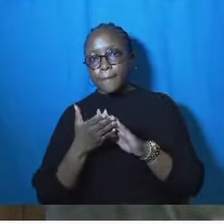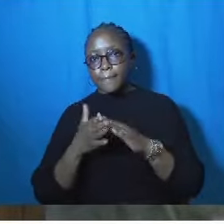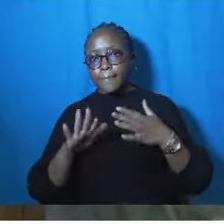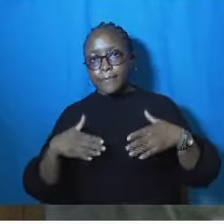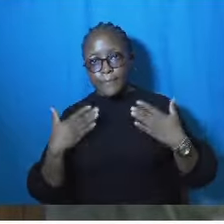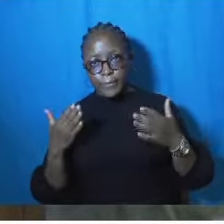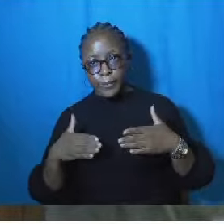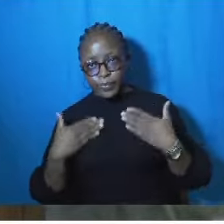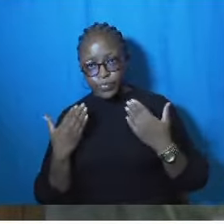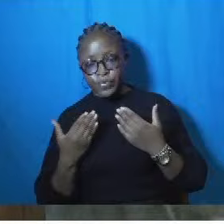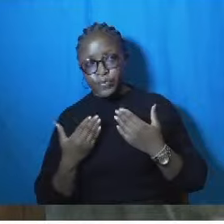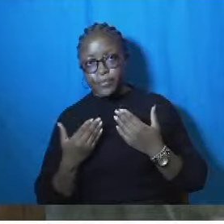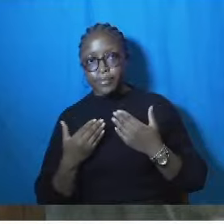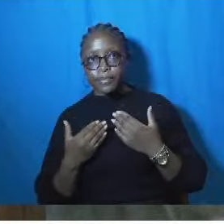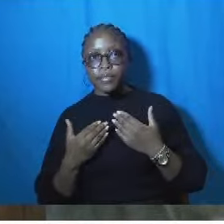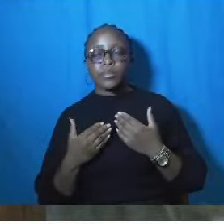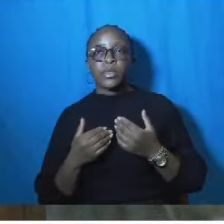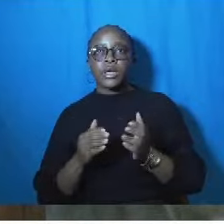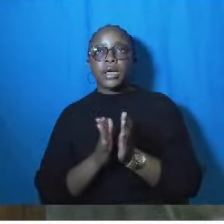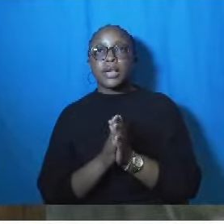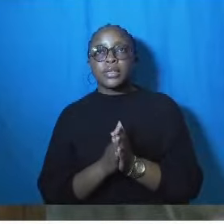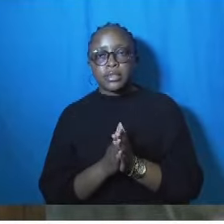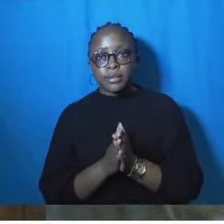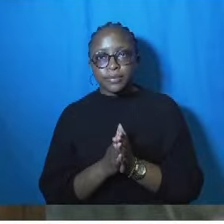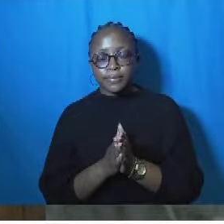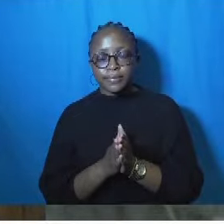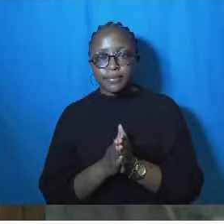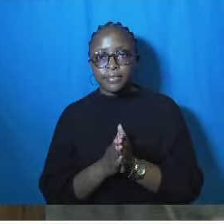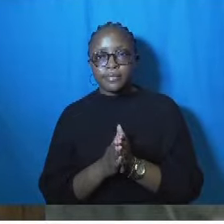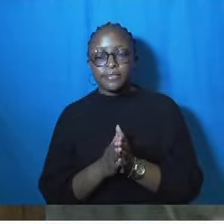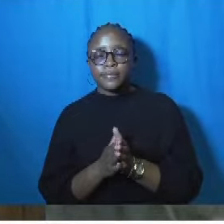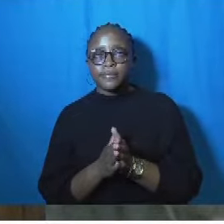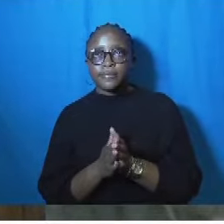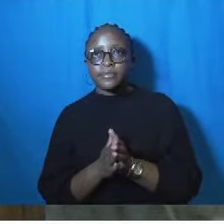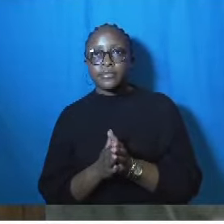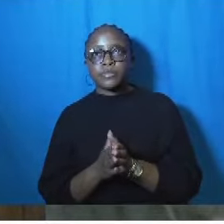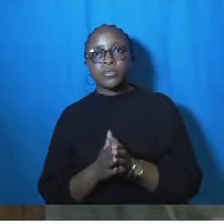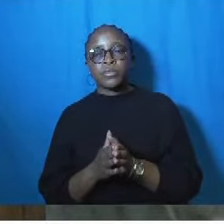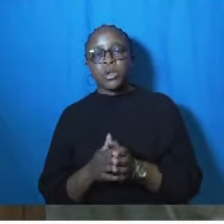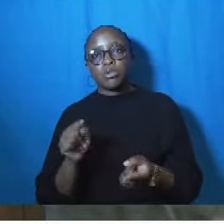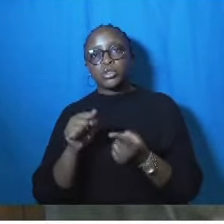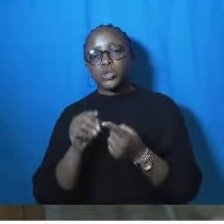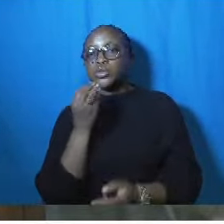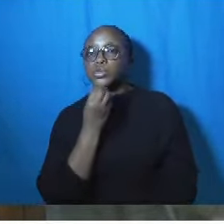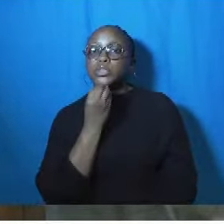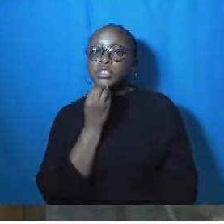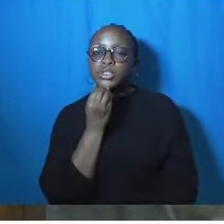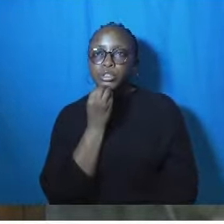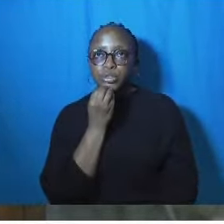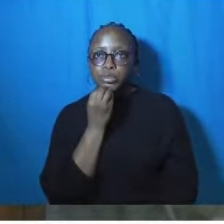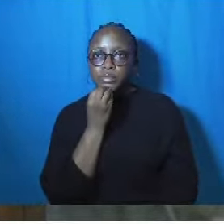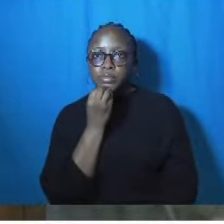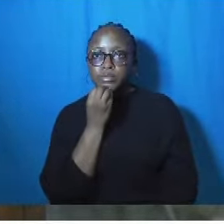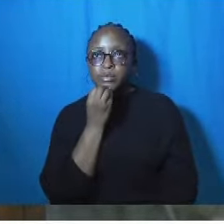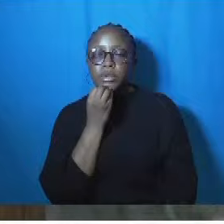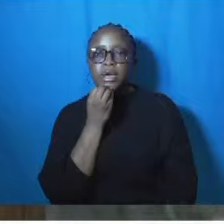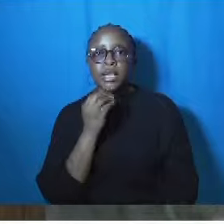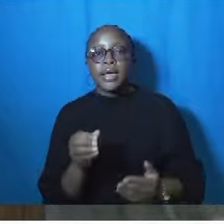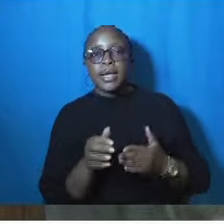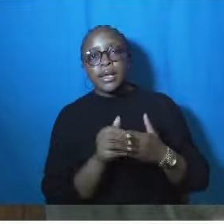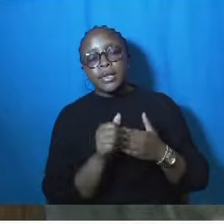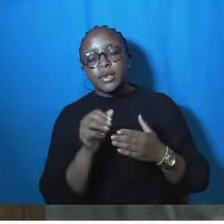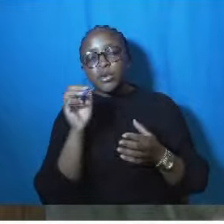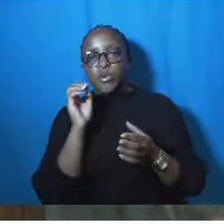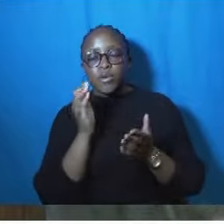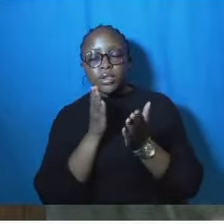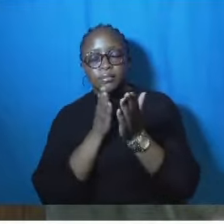patriarchs, which included the Gentiles. So to the Jew, they were to directly recognize